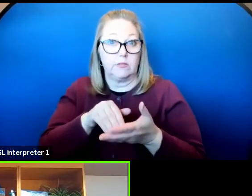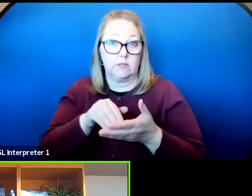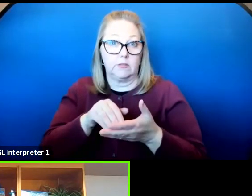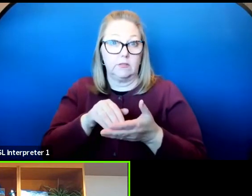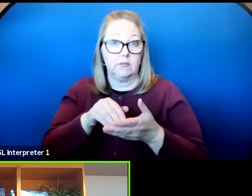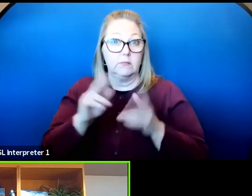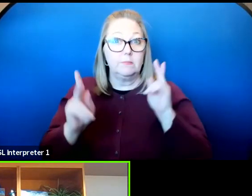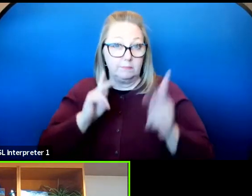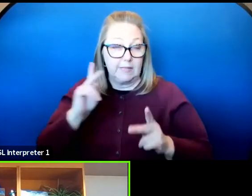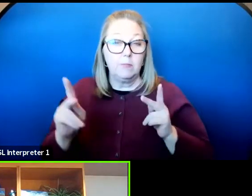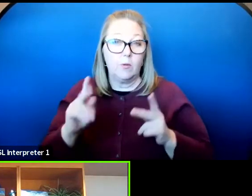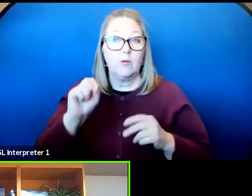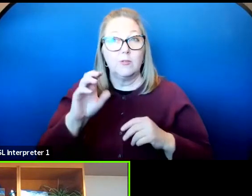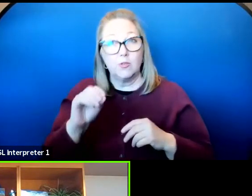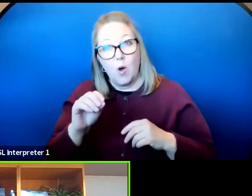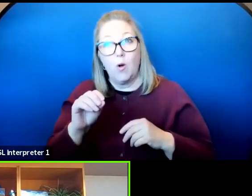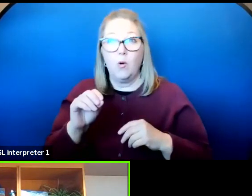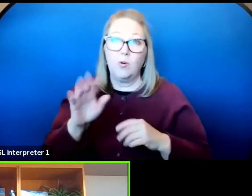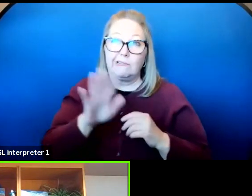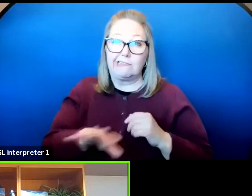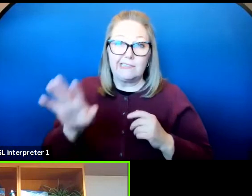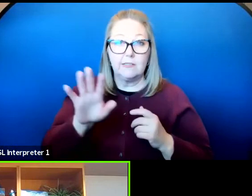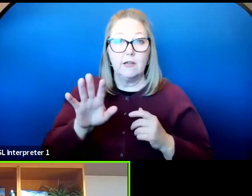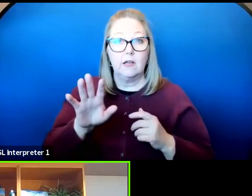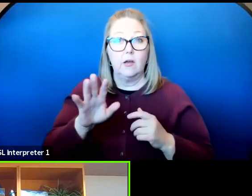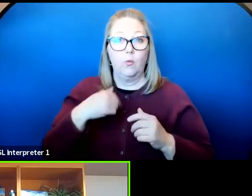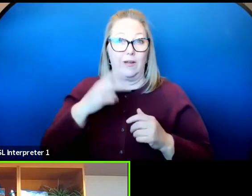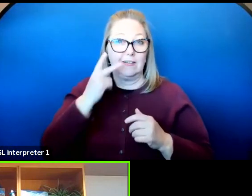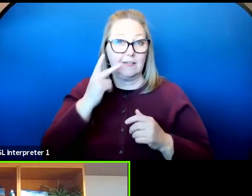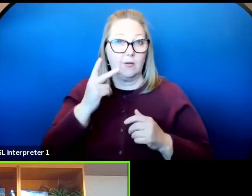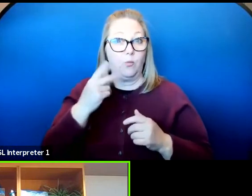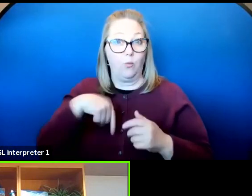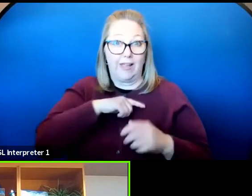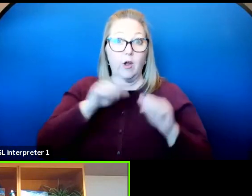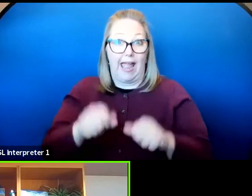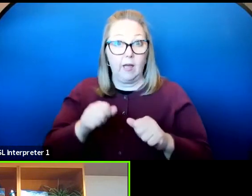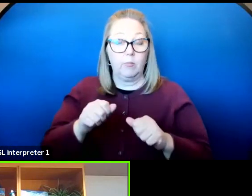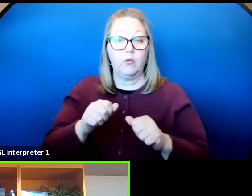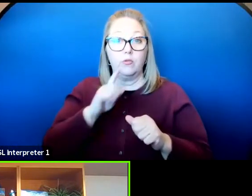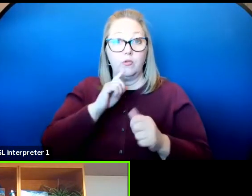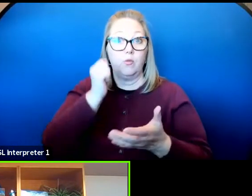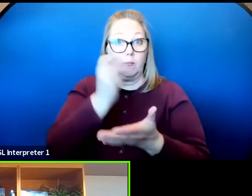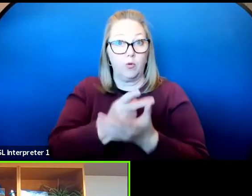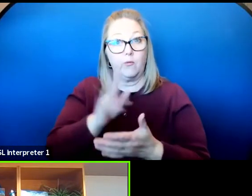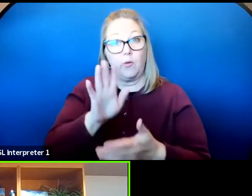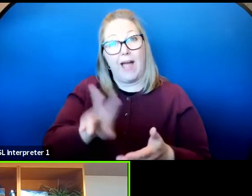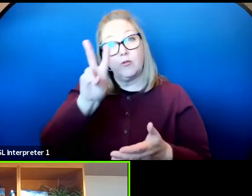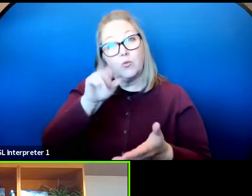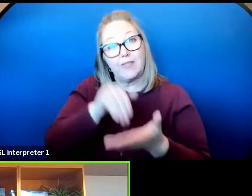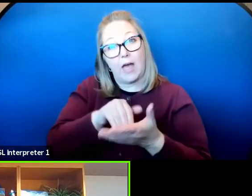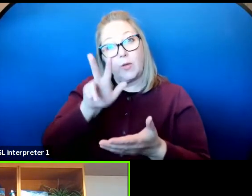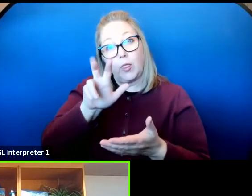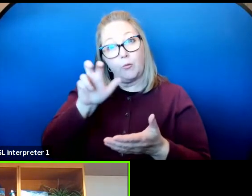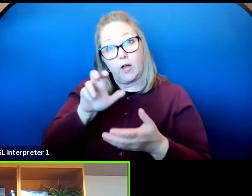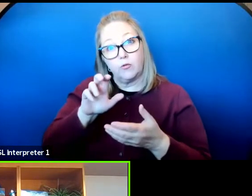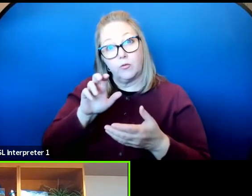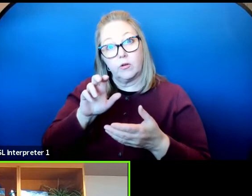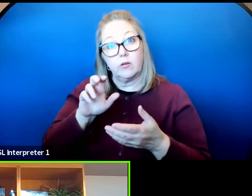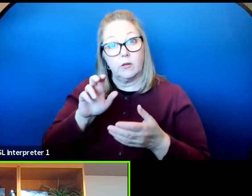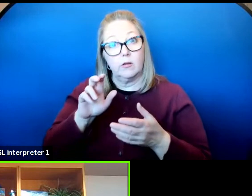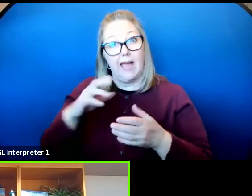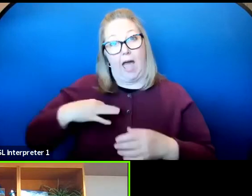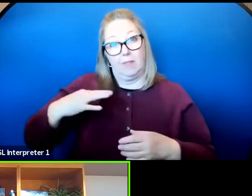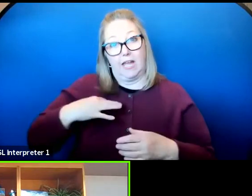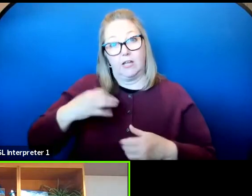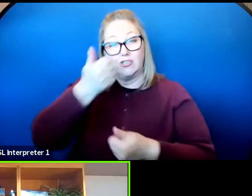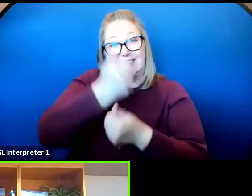upwards of about 2,300 applications a week towards approval. So that's the number we're shooting with in terms of those